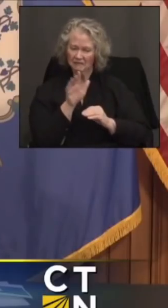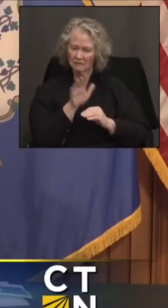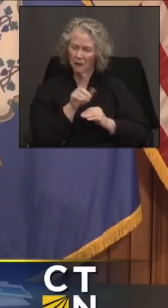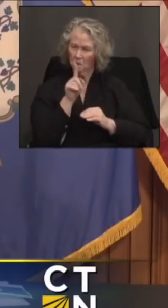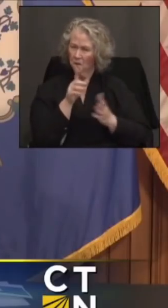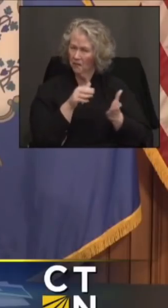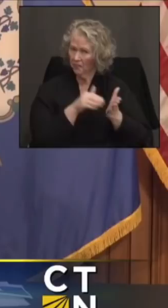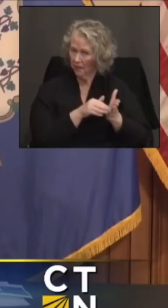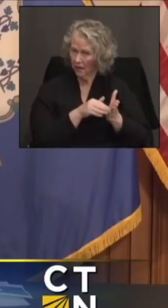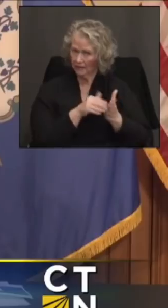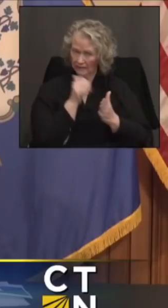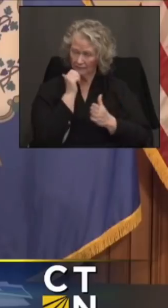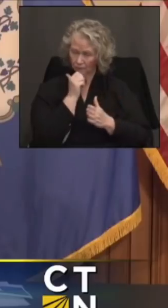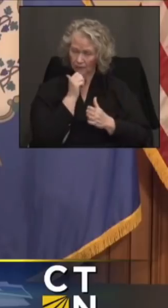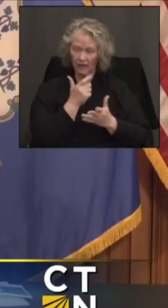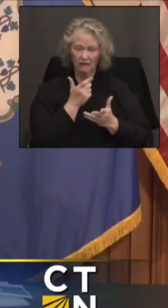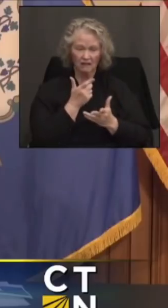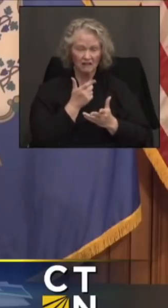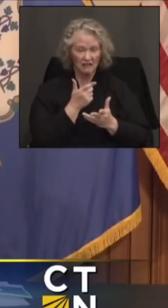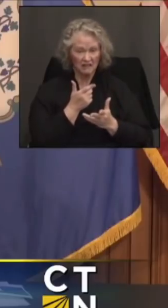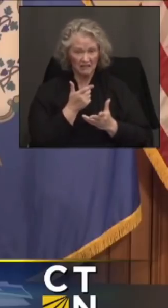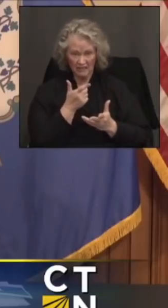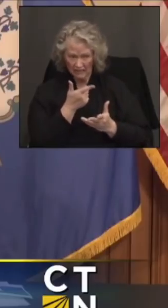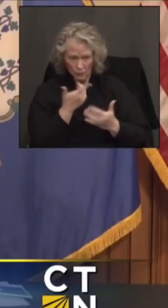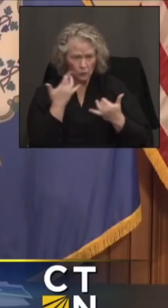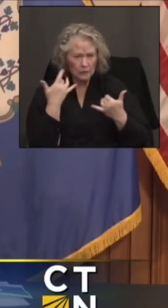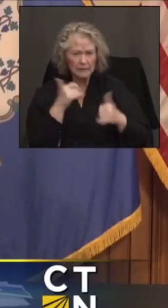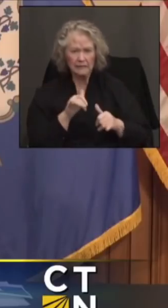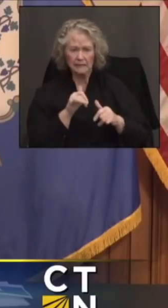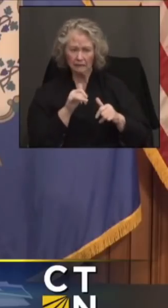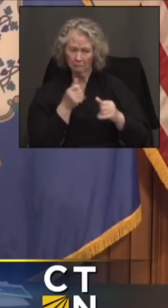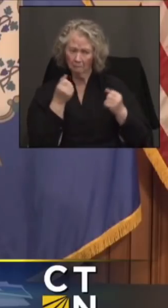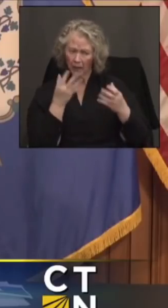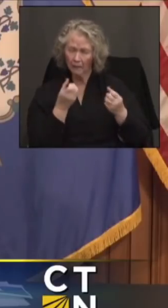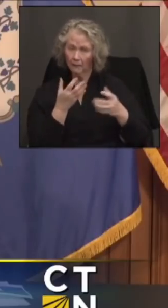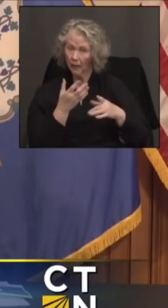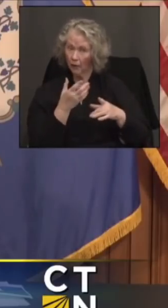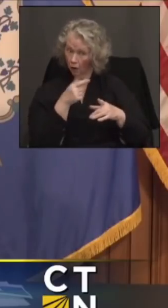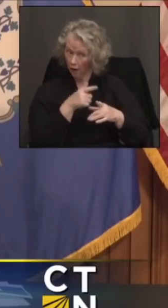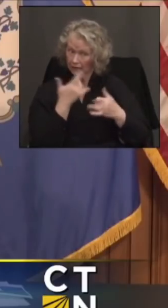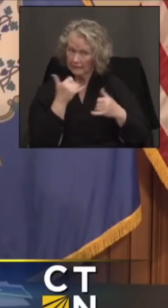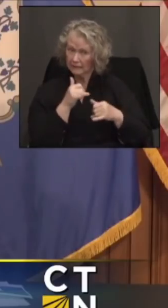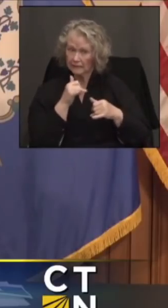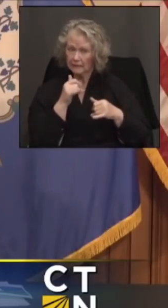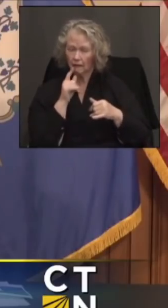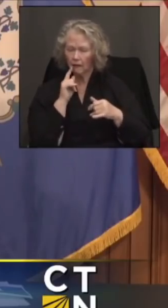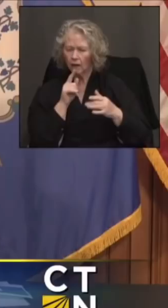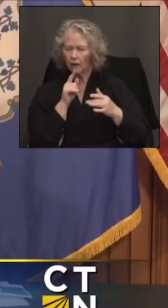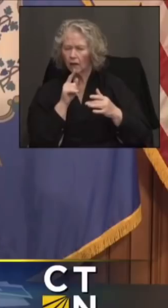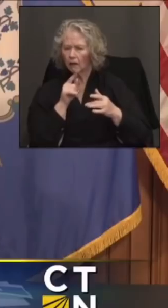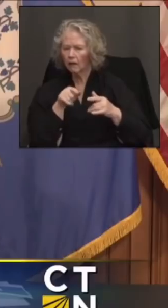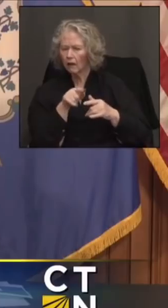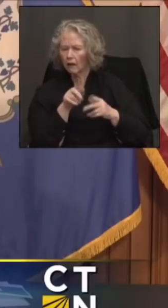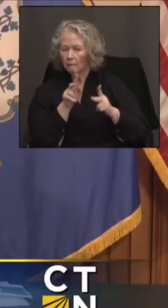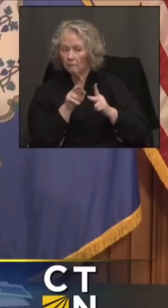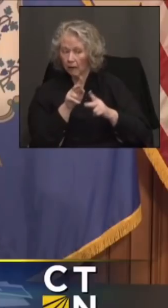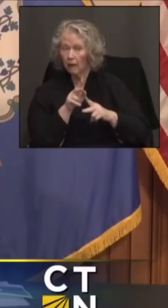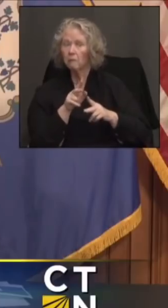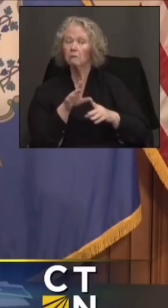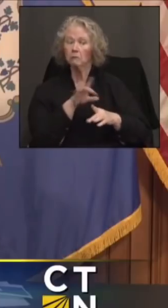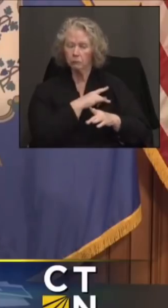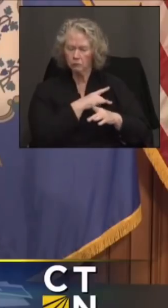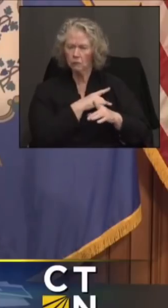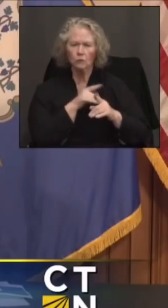so, is the state still doing a full contact tracing with all those cases to try to figure out, exactly where are those spots where we're